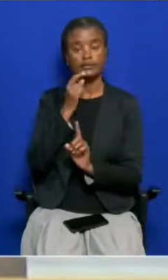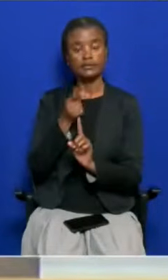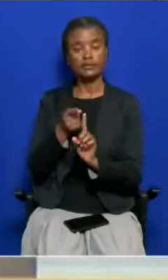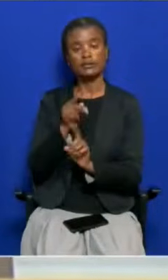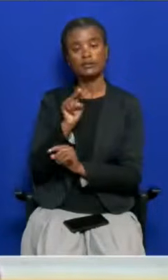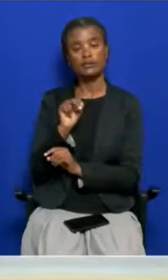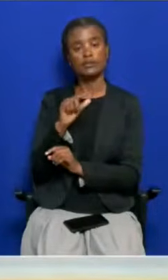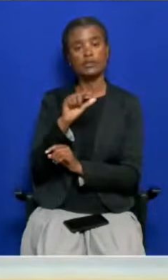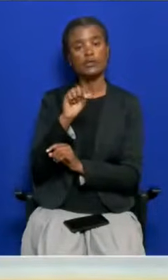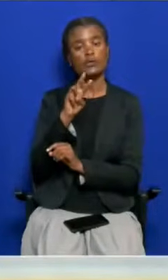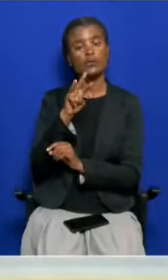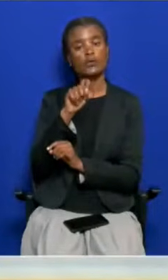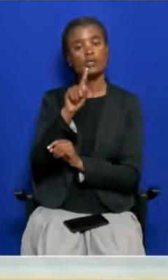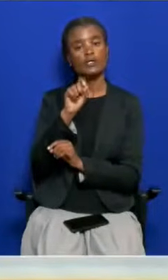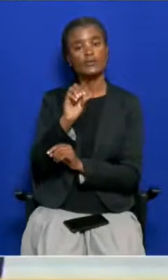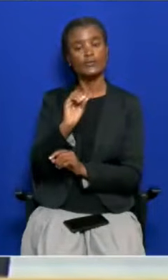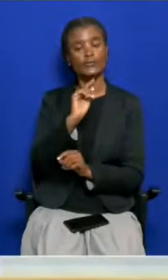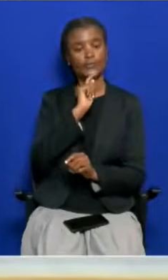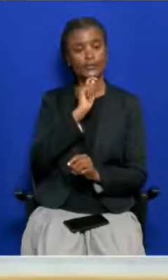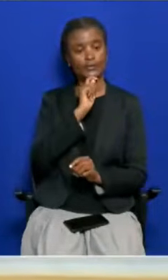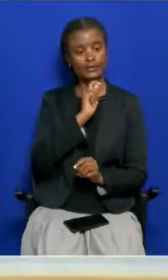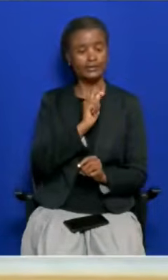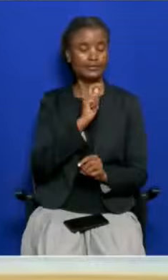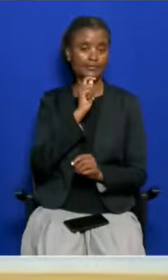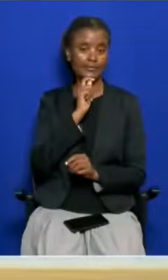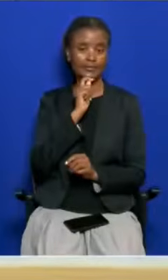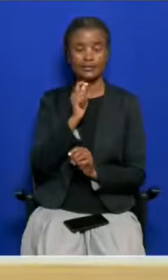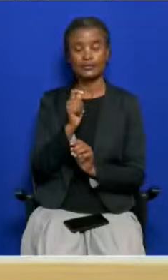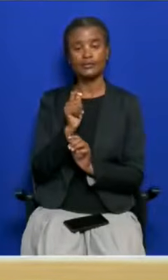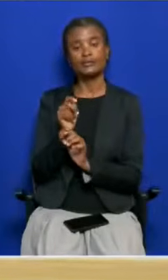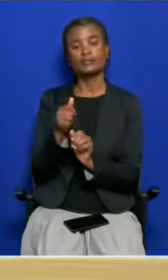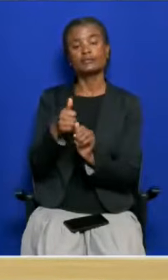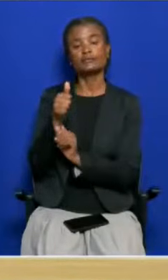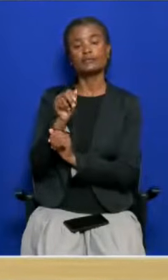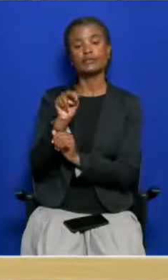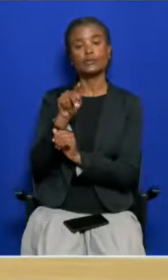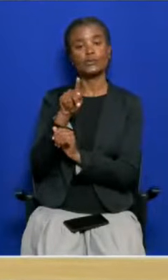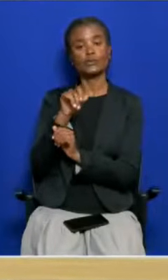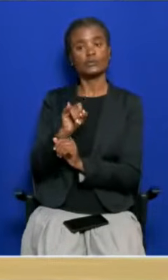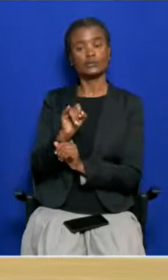Good morning, Sergeant Good Nkosi. morning, Commissioners. Thank you.